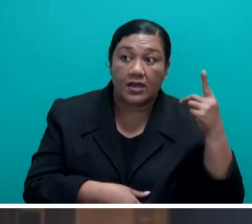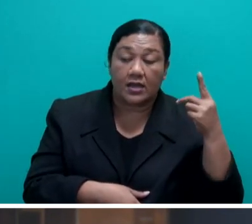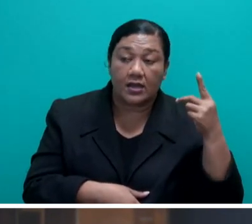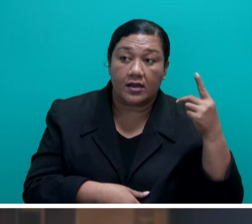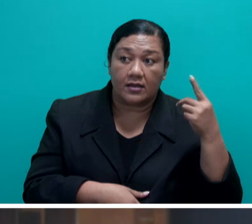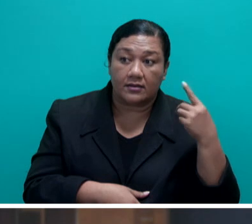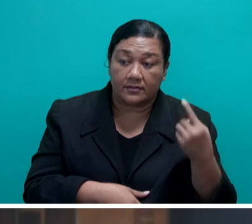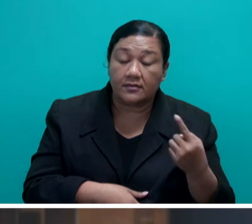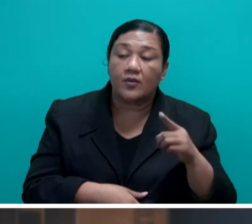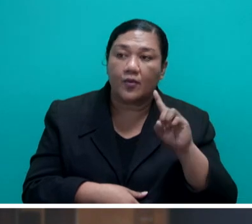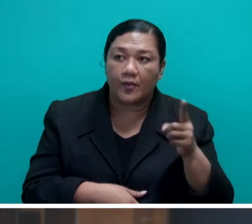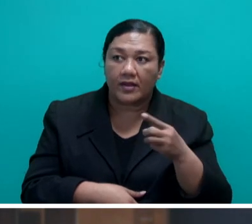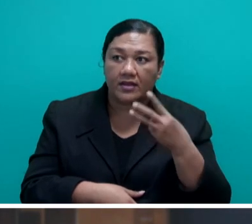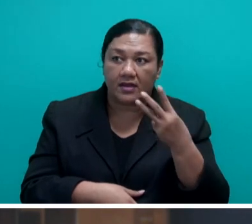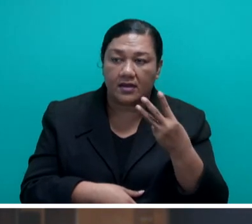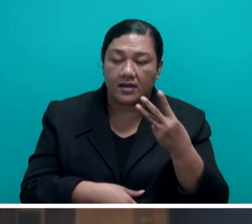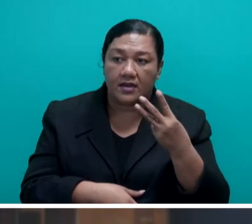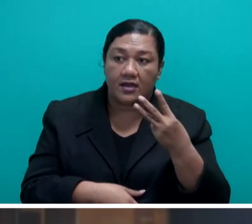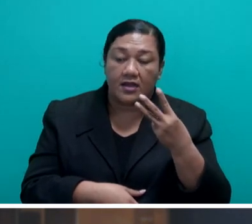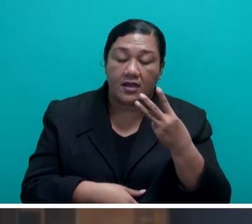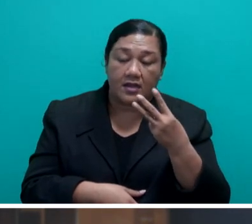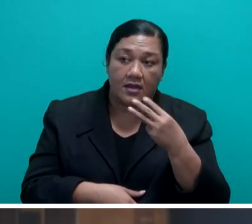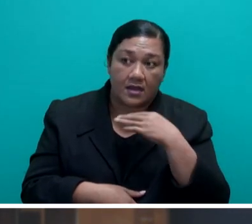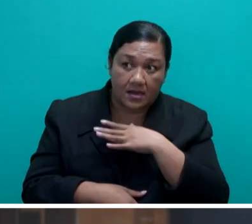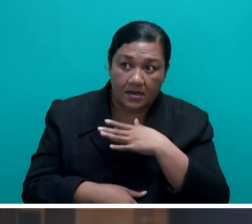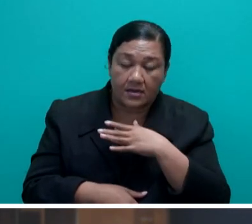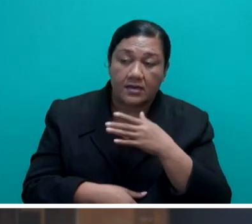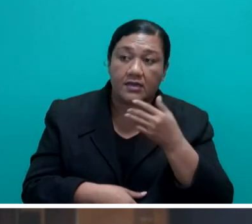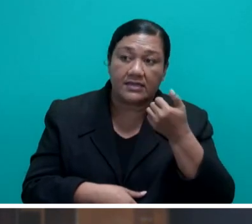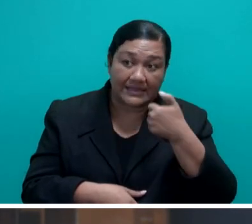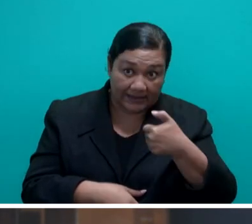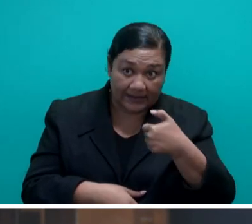US $306 million to Fiji.